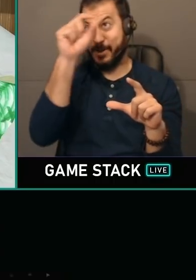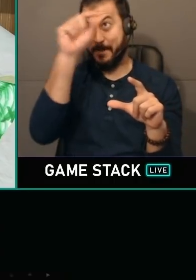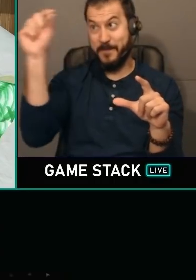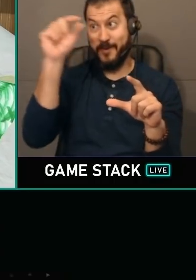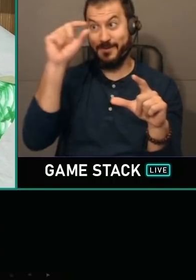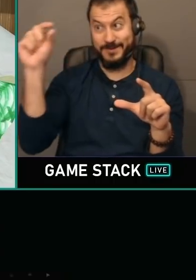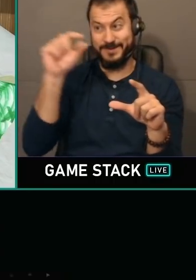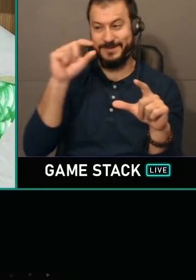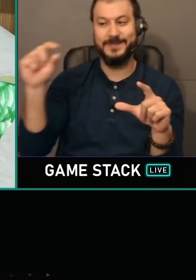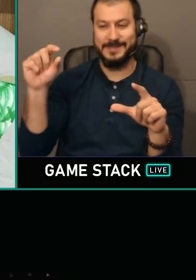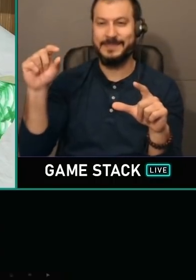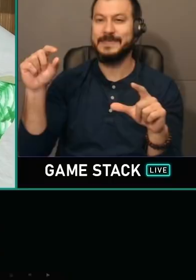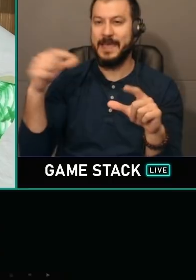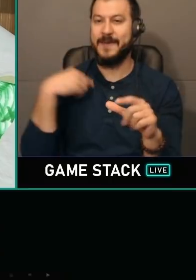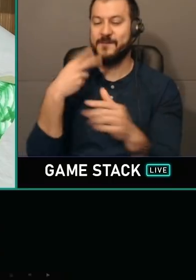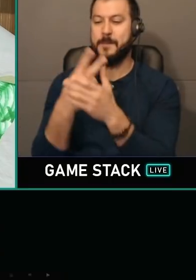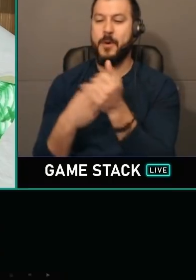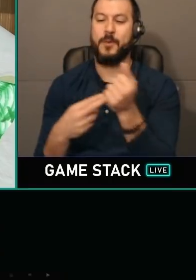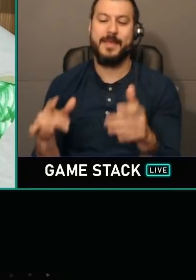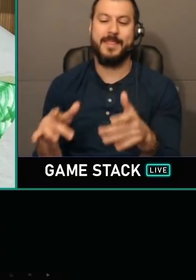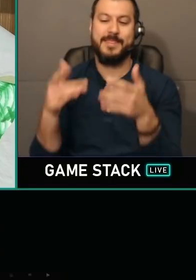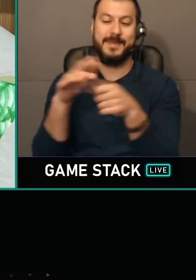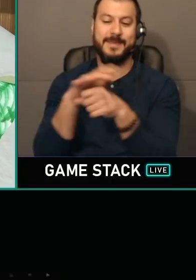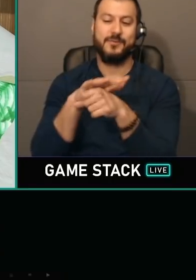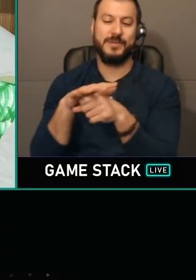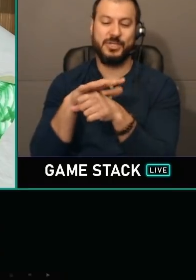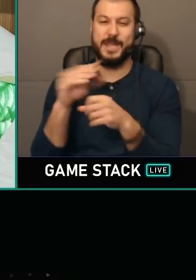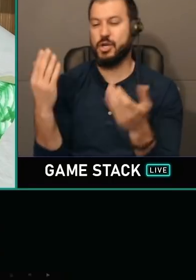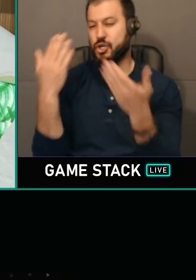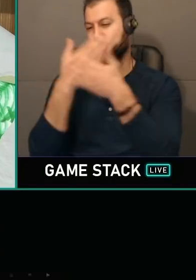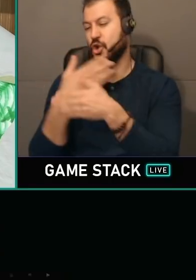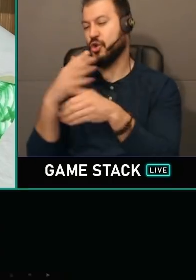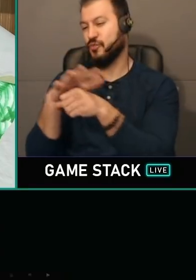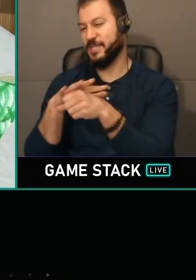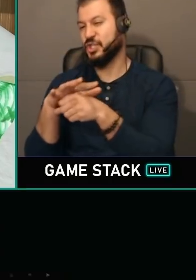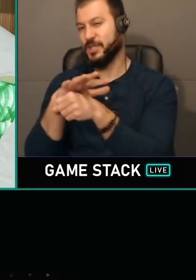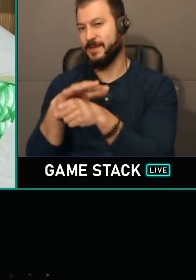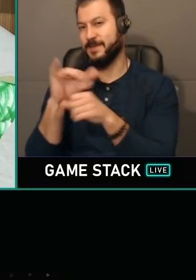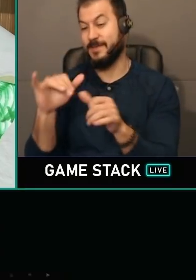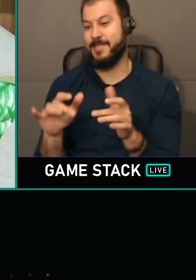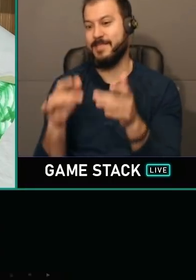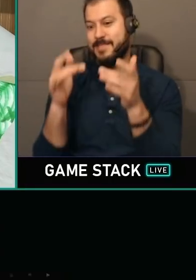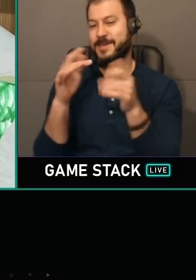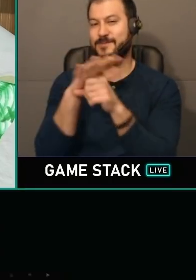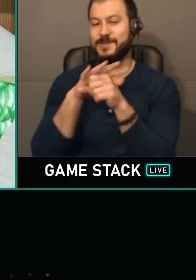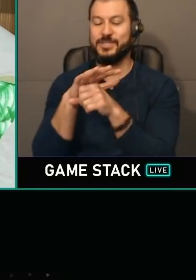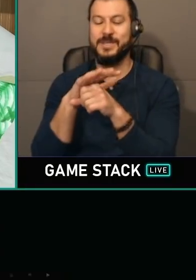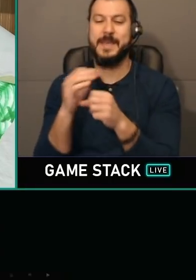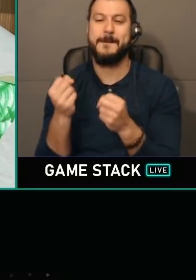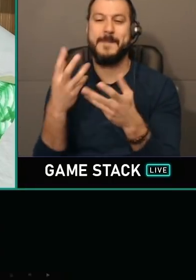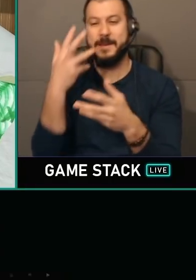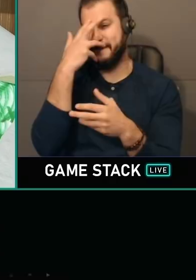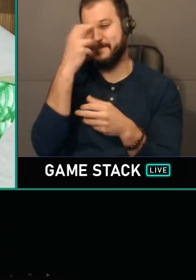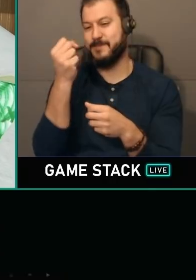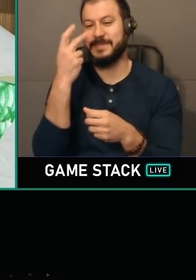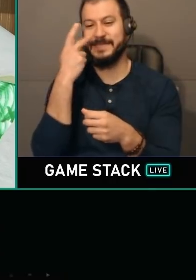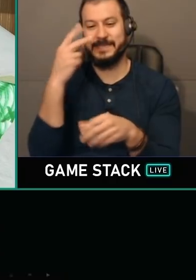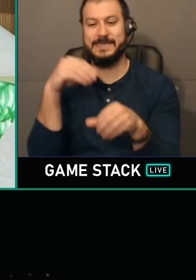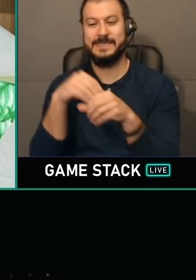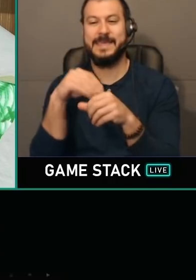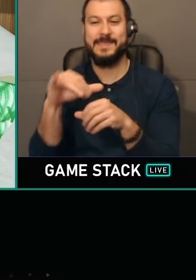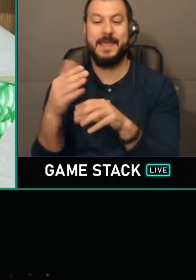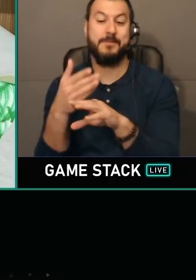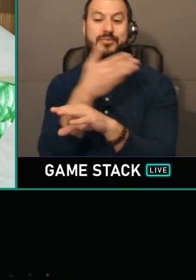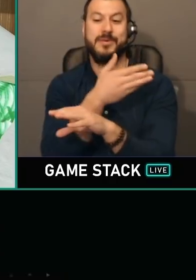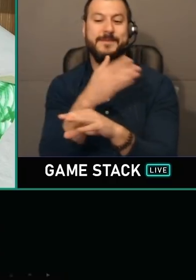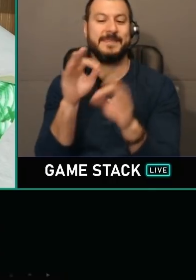corner consist of both a light region and a dark region. The light region represents the amount of memory seen in the previous frame,